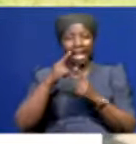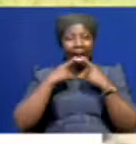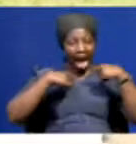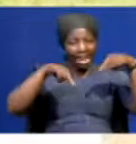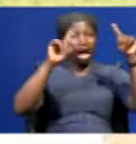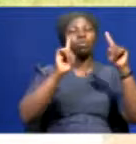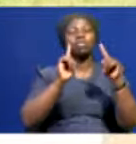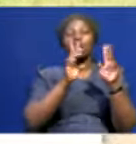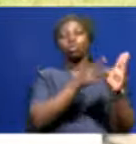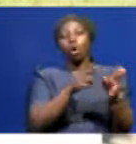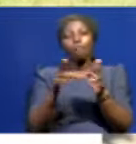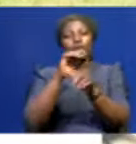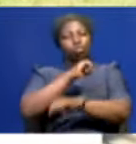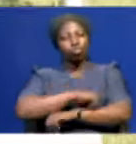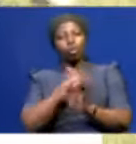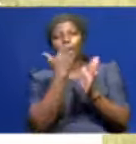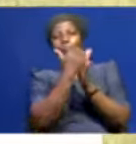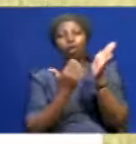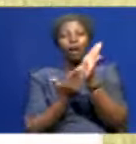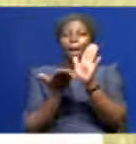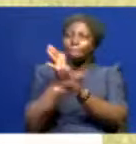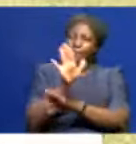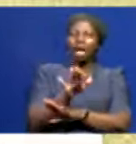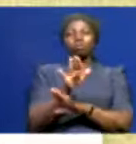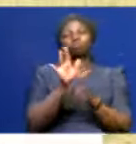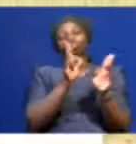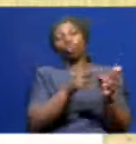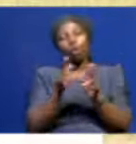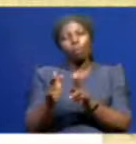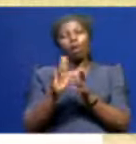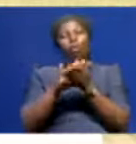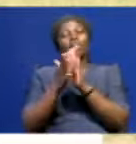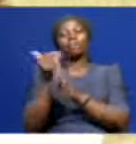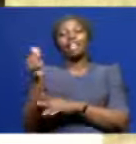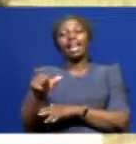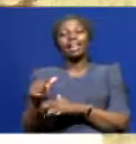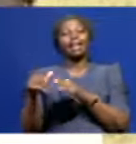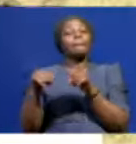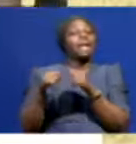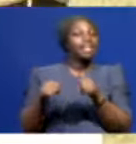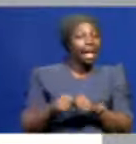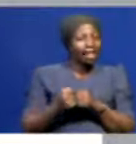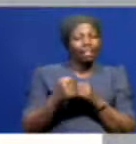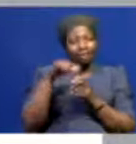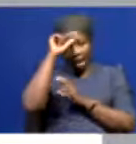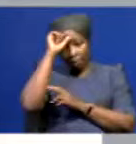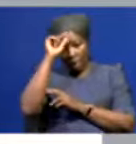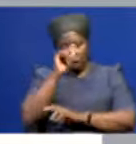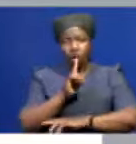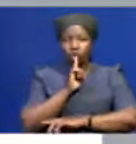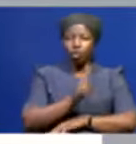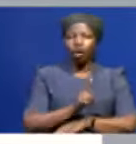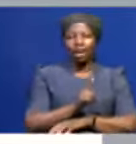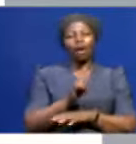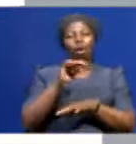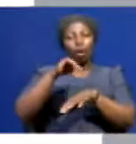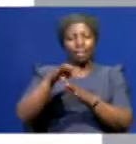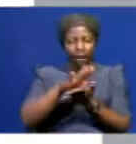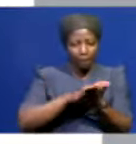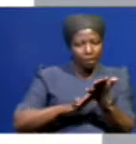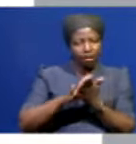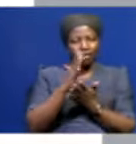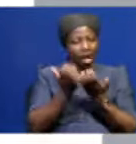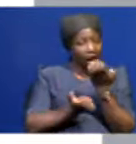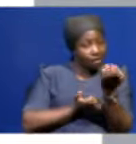of normal school schedule with no interruption. The government had directed, and I quote, "On the basis of the evaluation, it